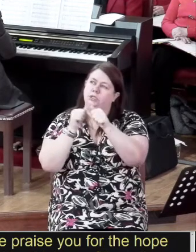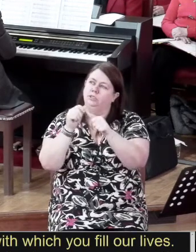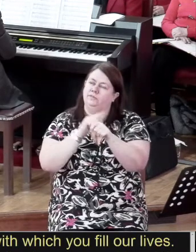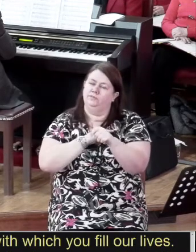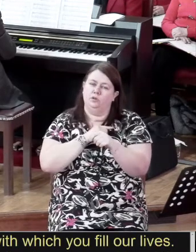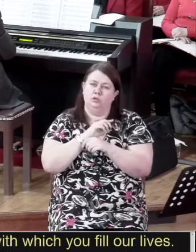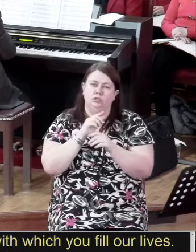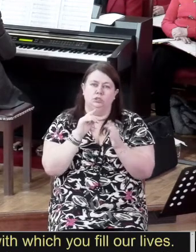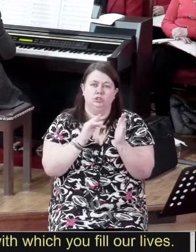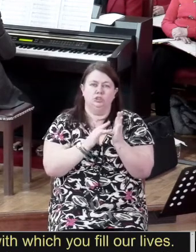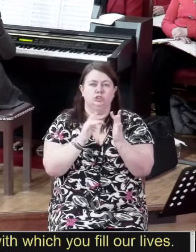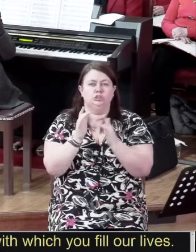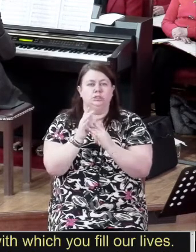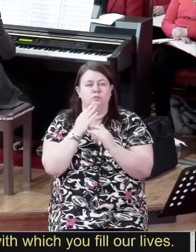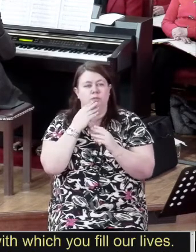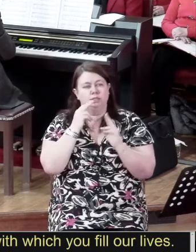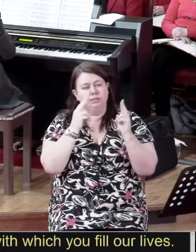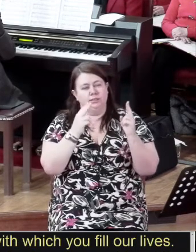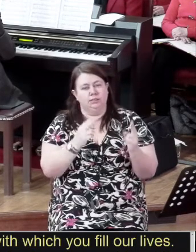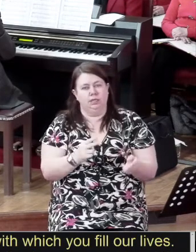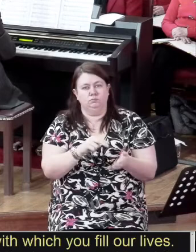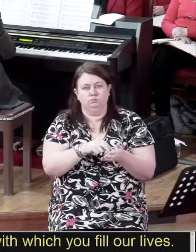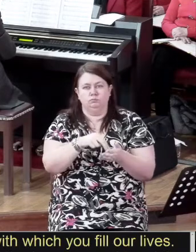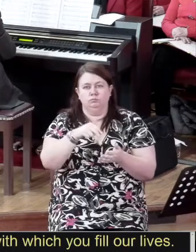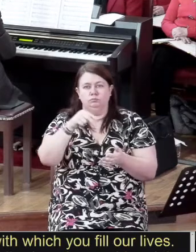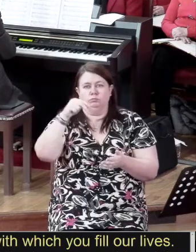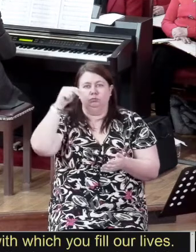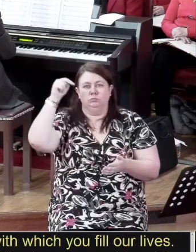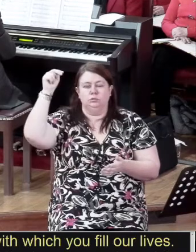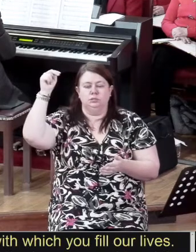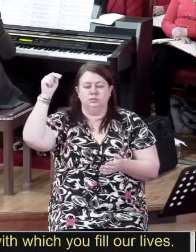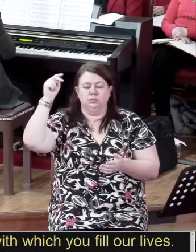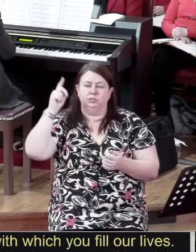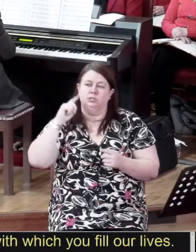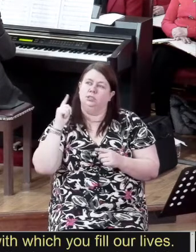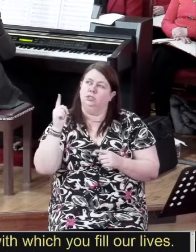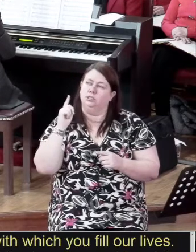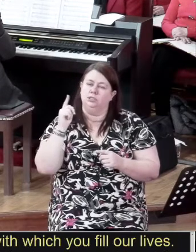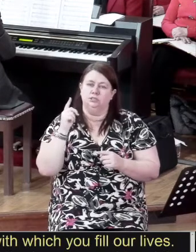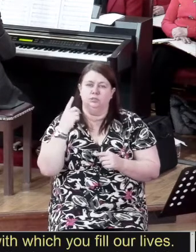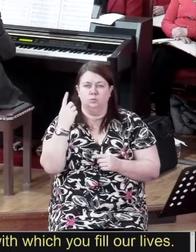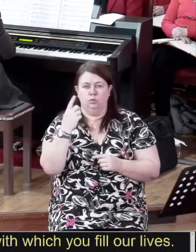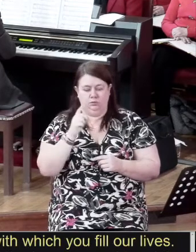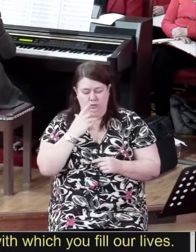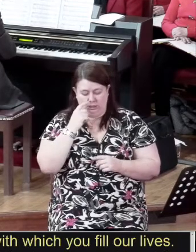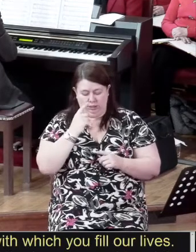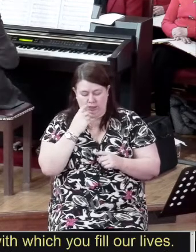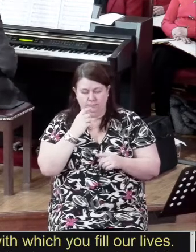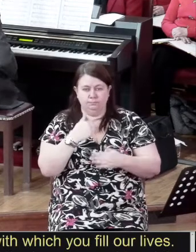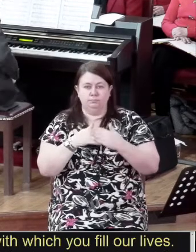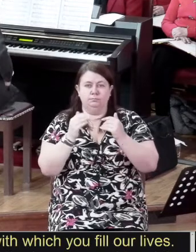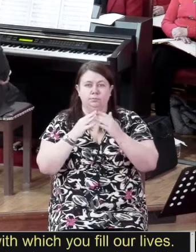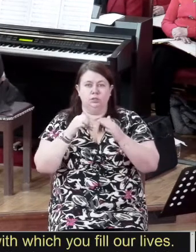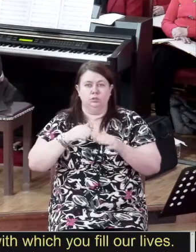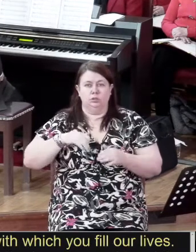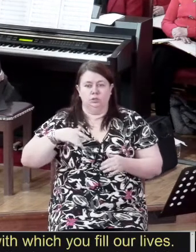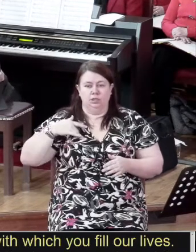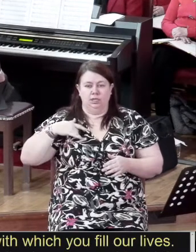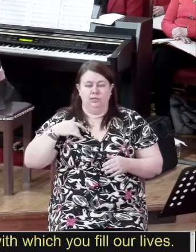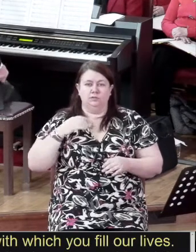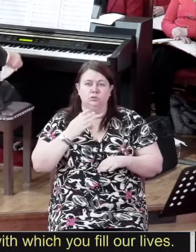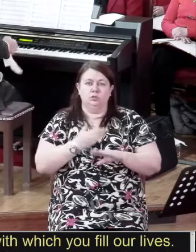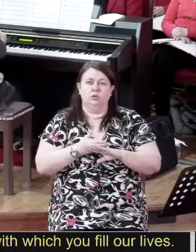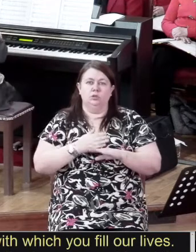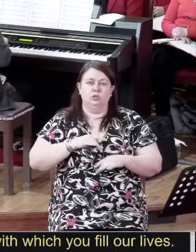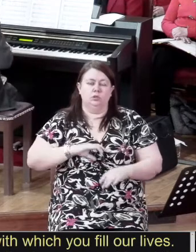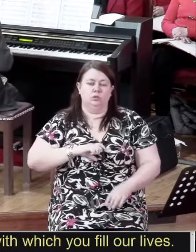and for the assurance that he is the solid rock on which we can build our lives in confidence. That in the midst of the